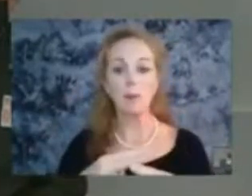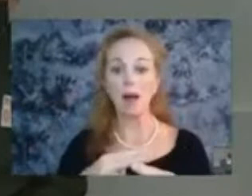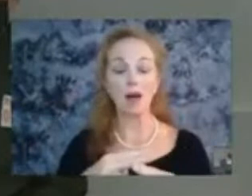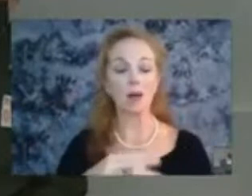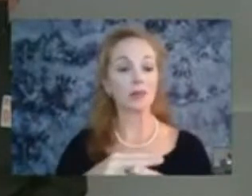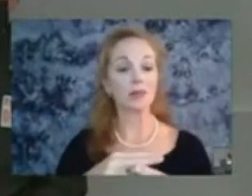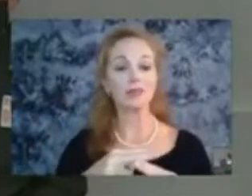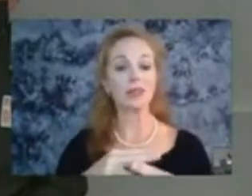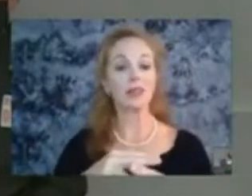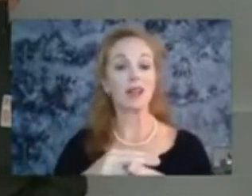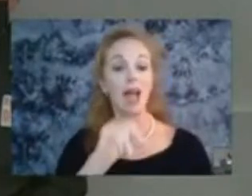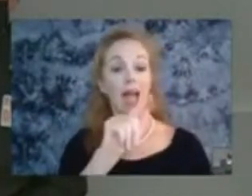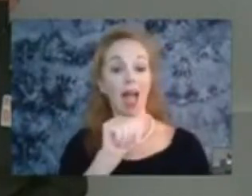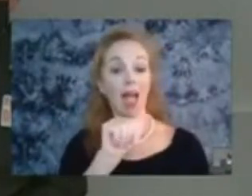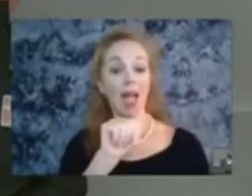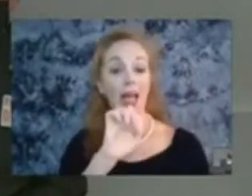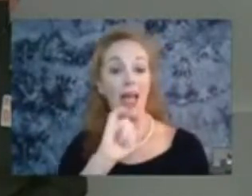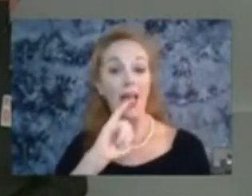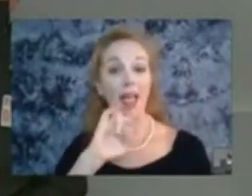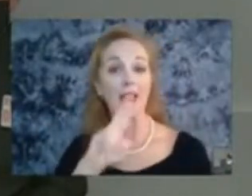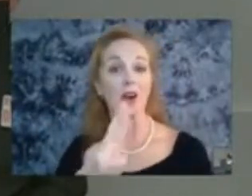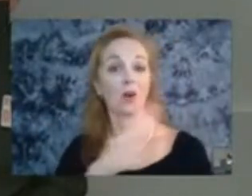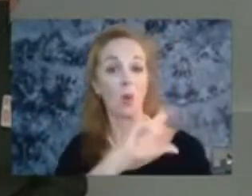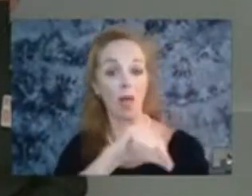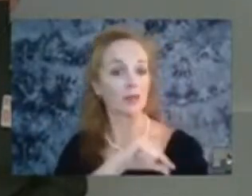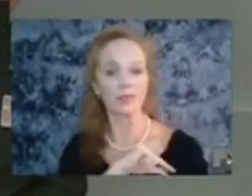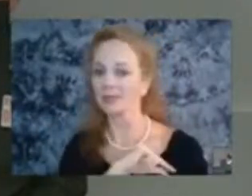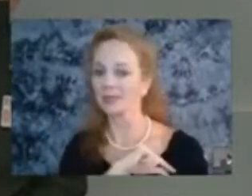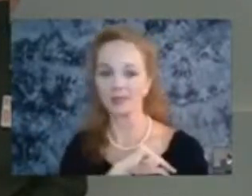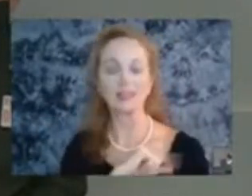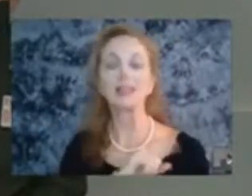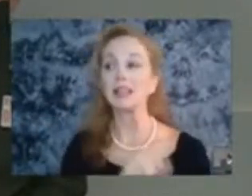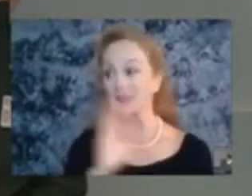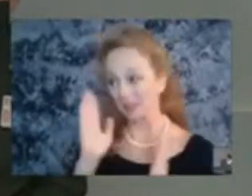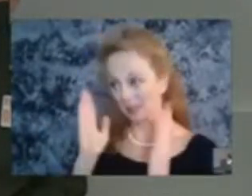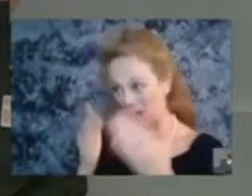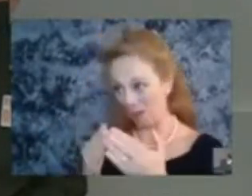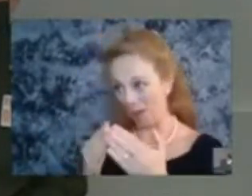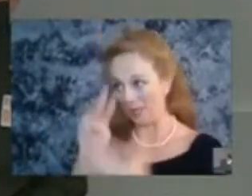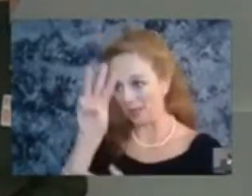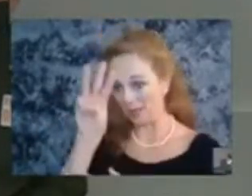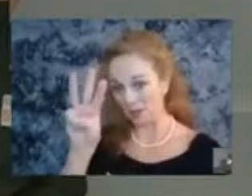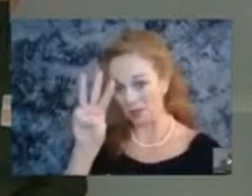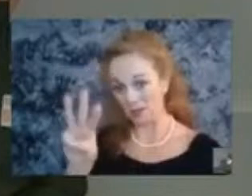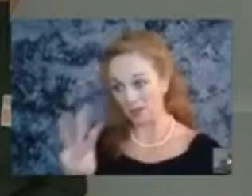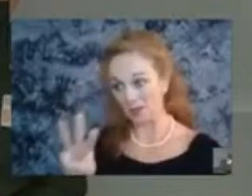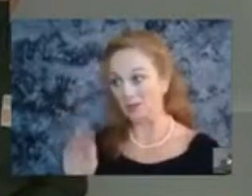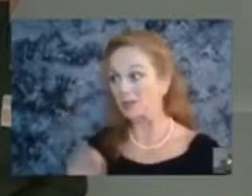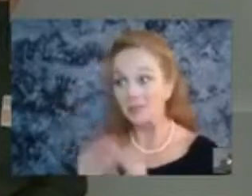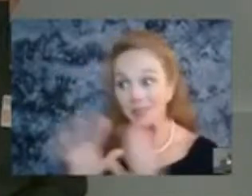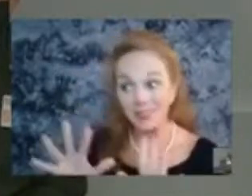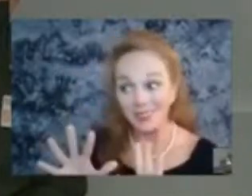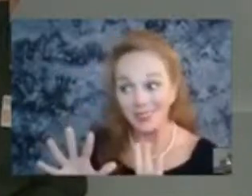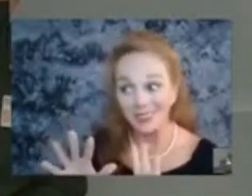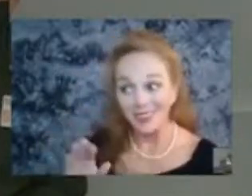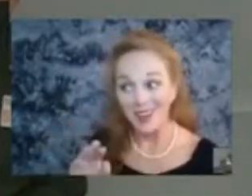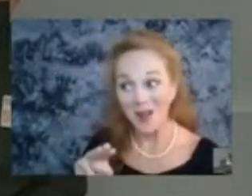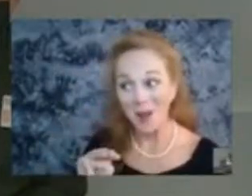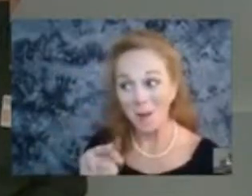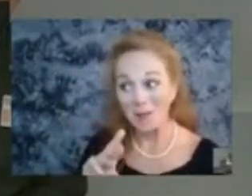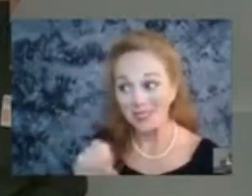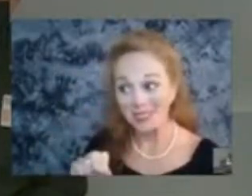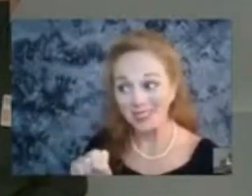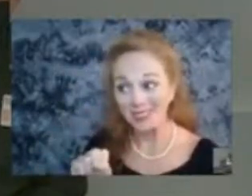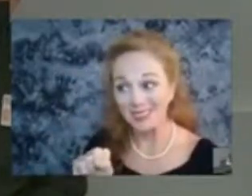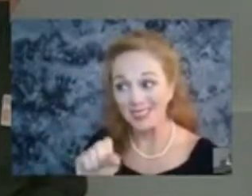Ws. Am I correct, Ms. Stamper? Could I be any more clear about that, Ms. Stamper? Make that point any more